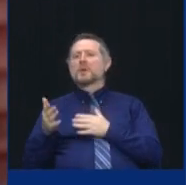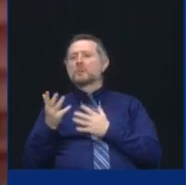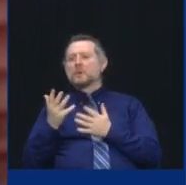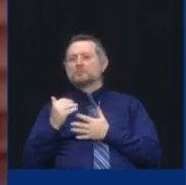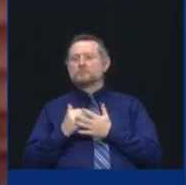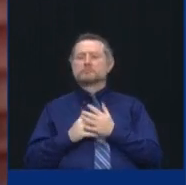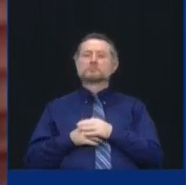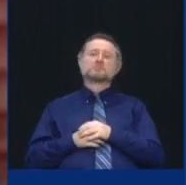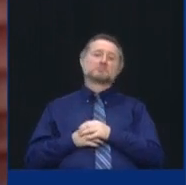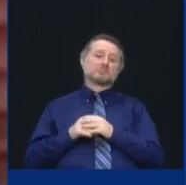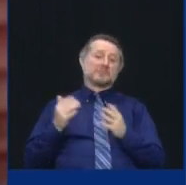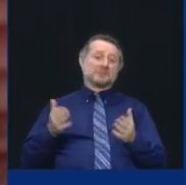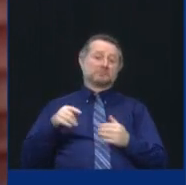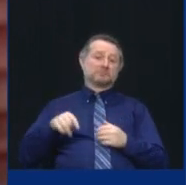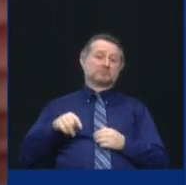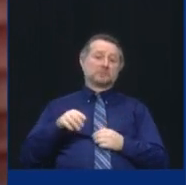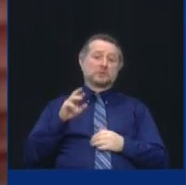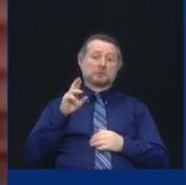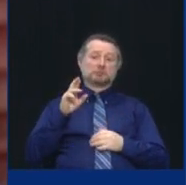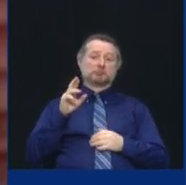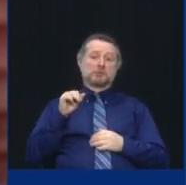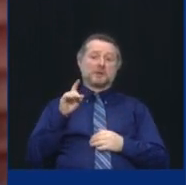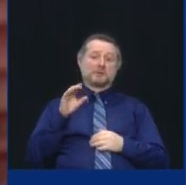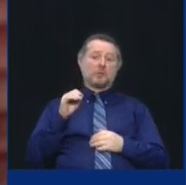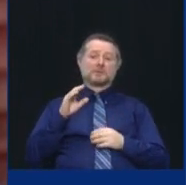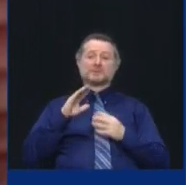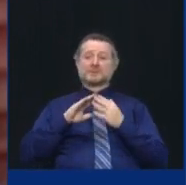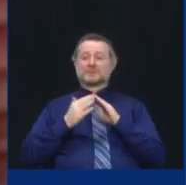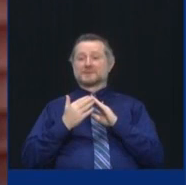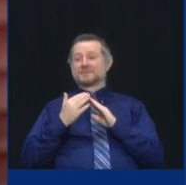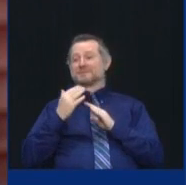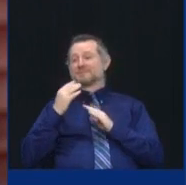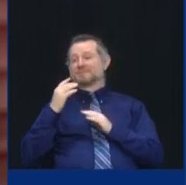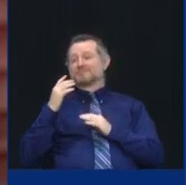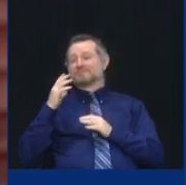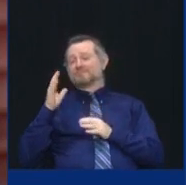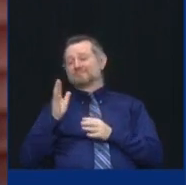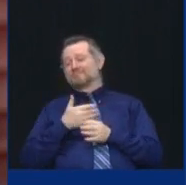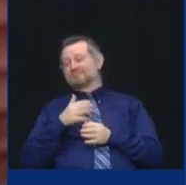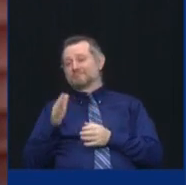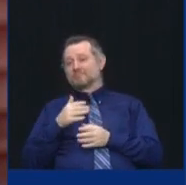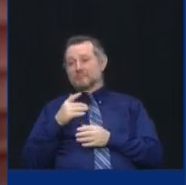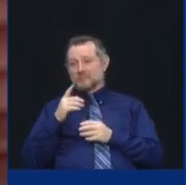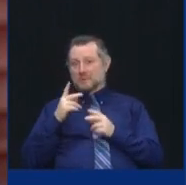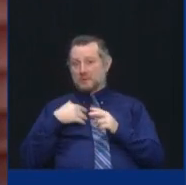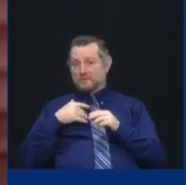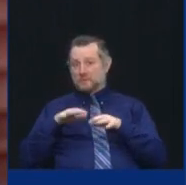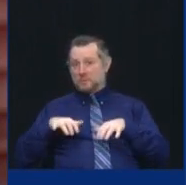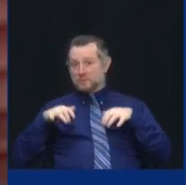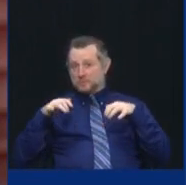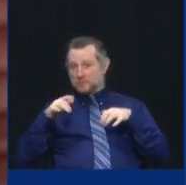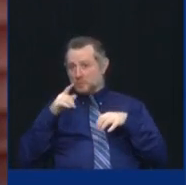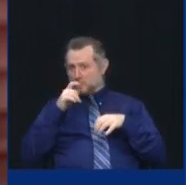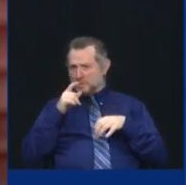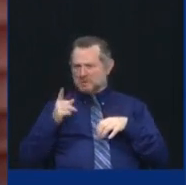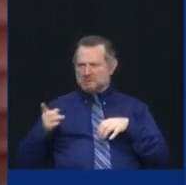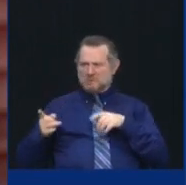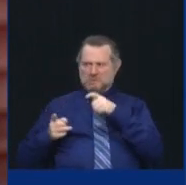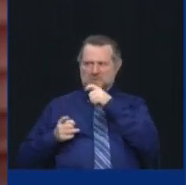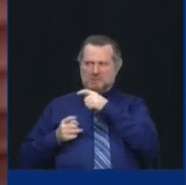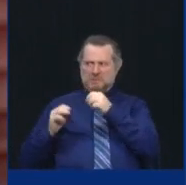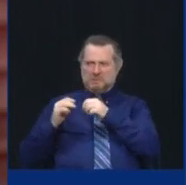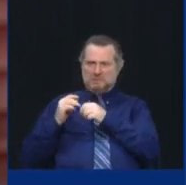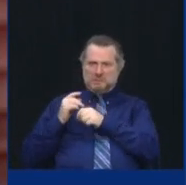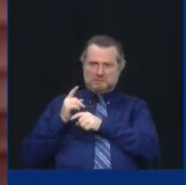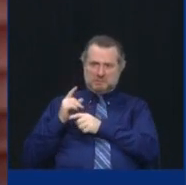into Radio City Music Hall, they're going to ask, I'm sitting next to someone, I don't know who they are. Are you